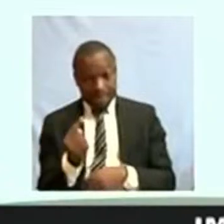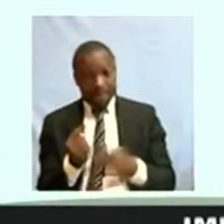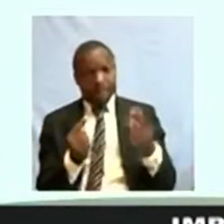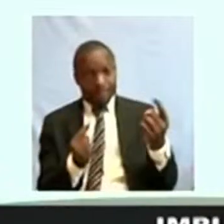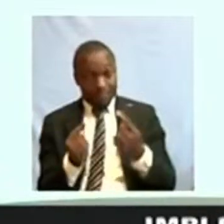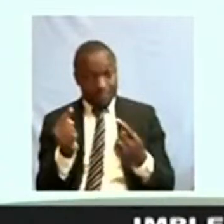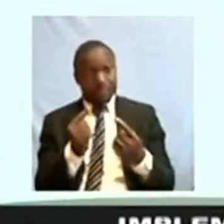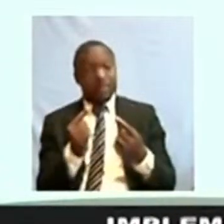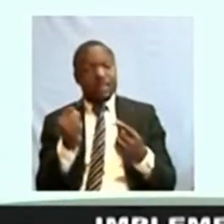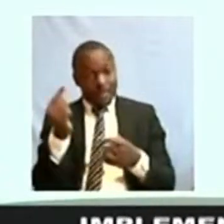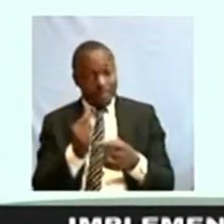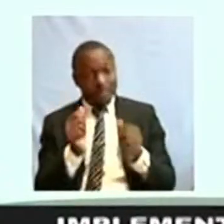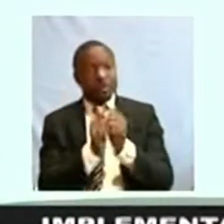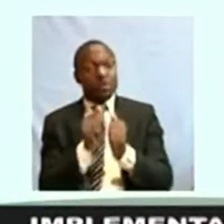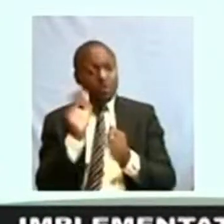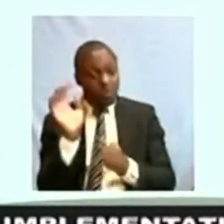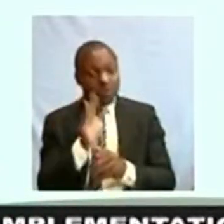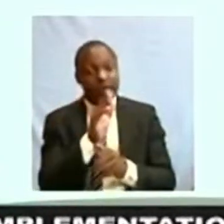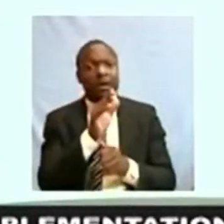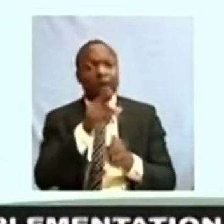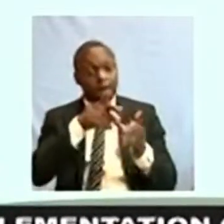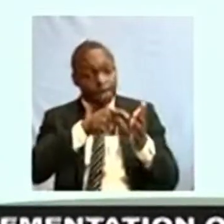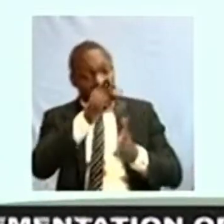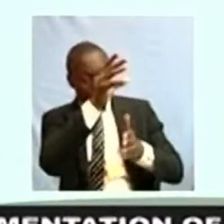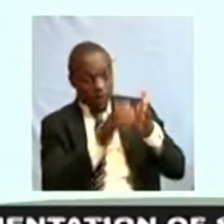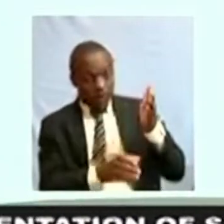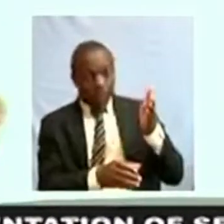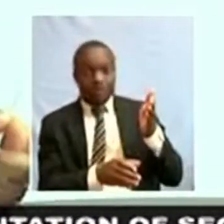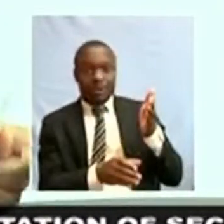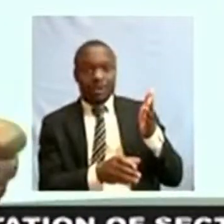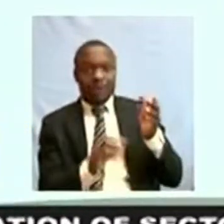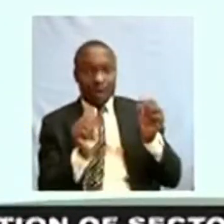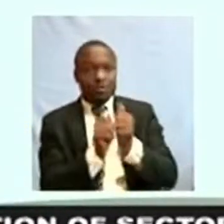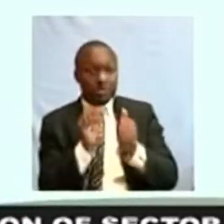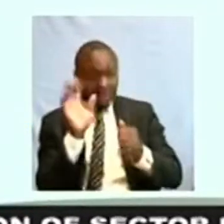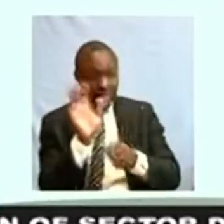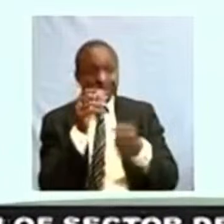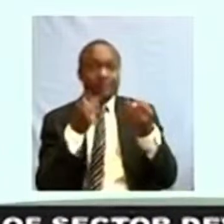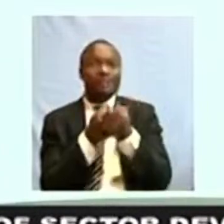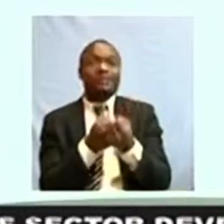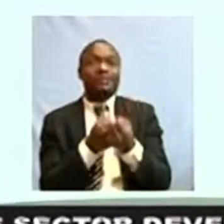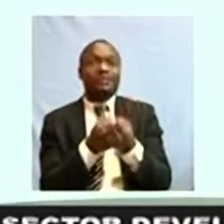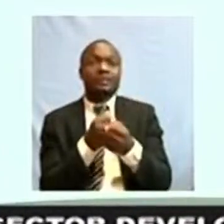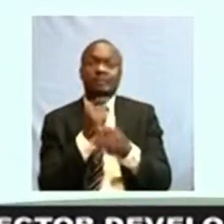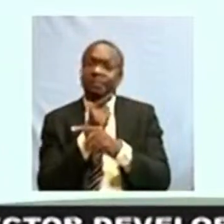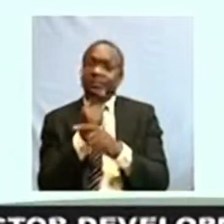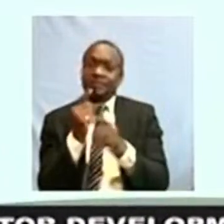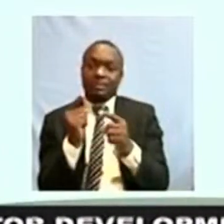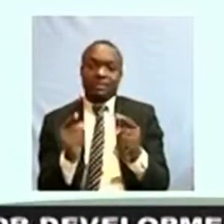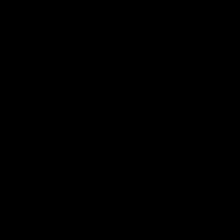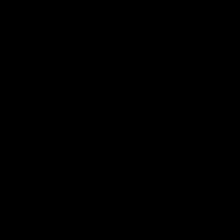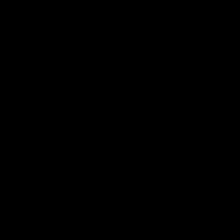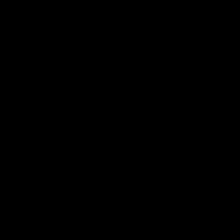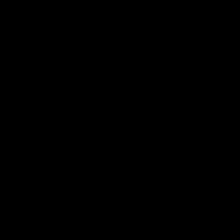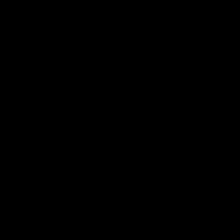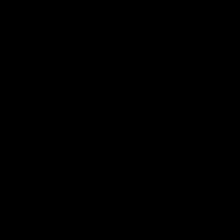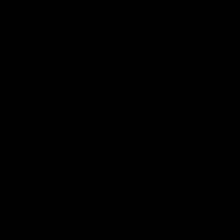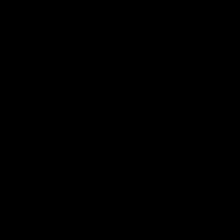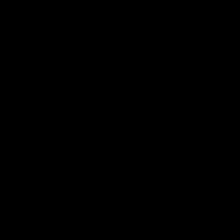their payroll and the funding that they were getting. It's just the reporting,